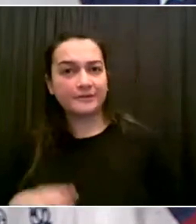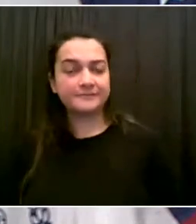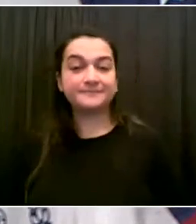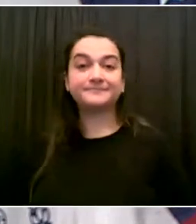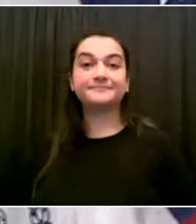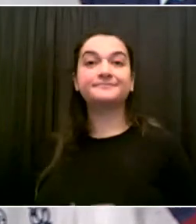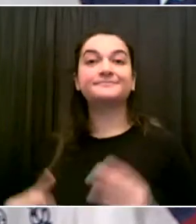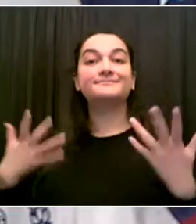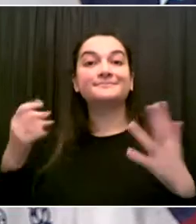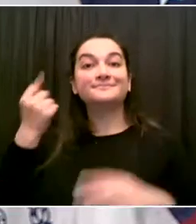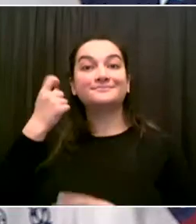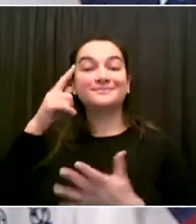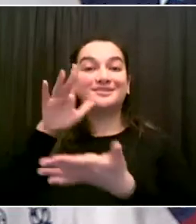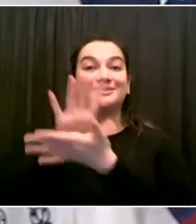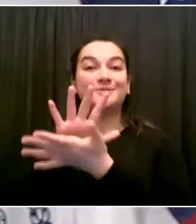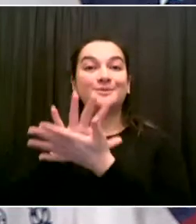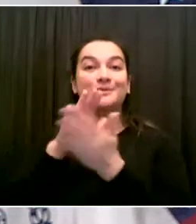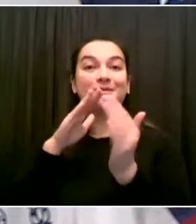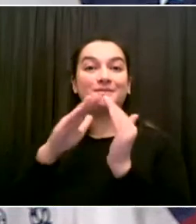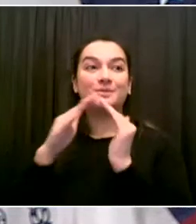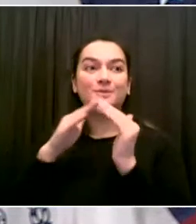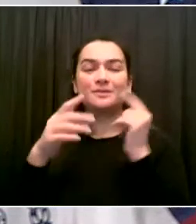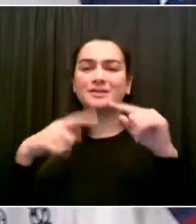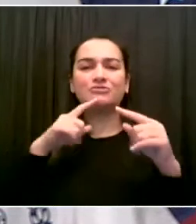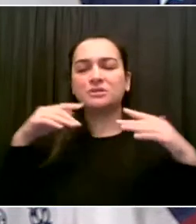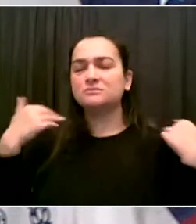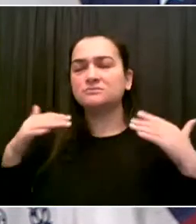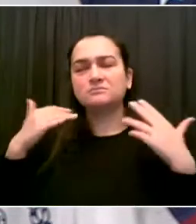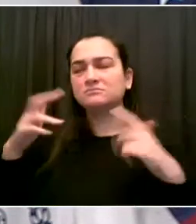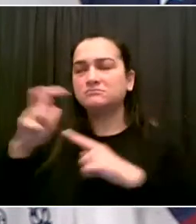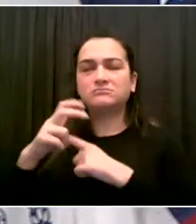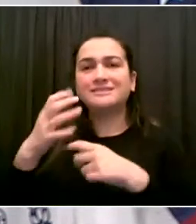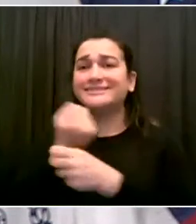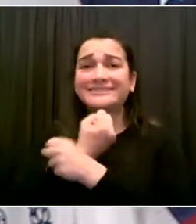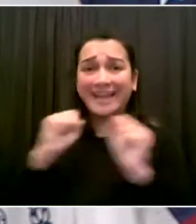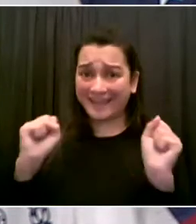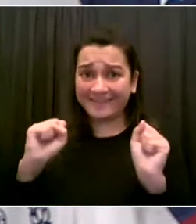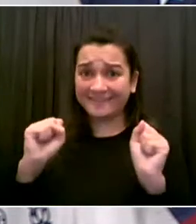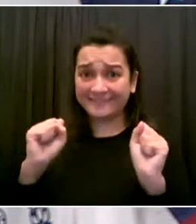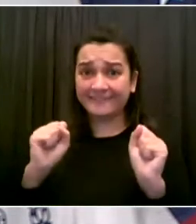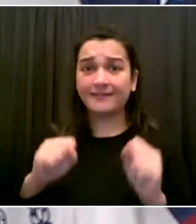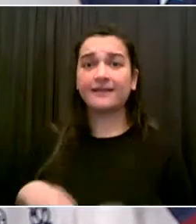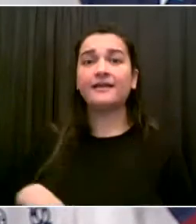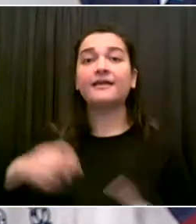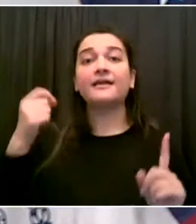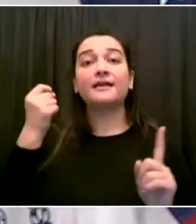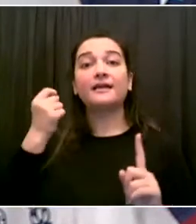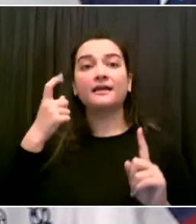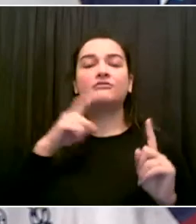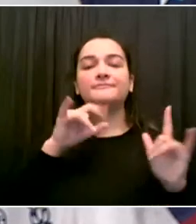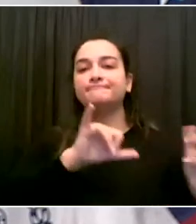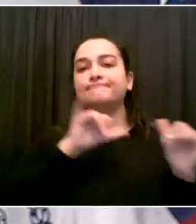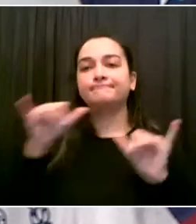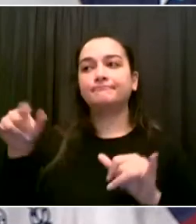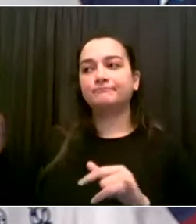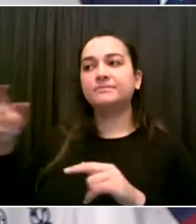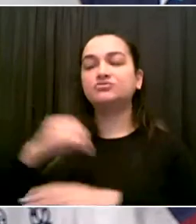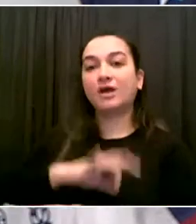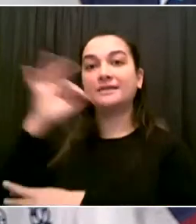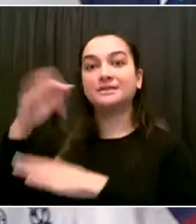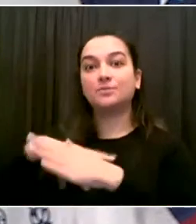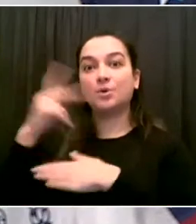go into the summer, because by then we still, even with current events, I still think we're going to get 5 million people vaccinated in this